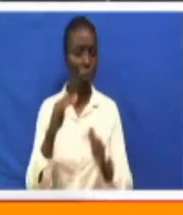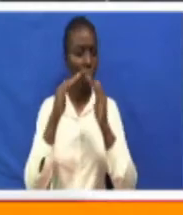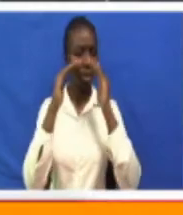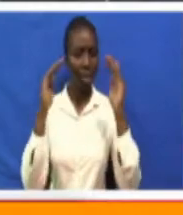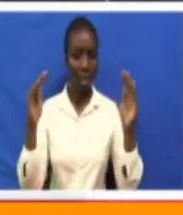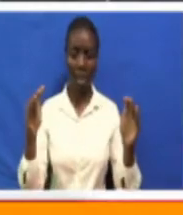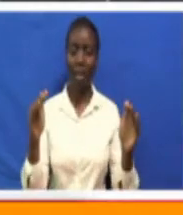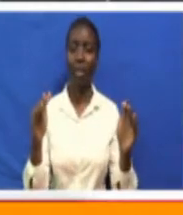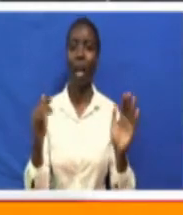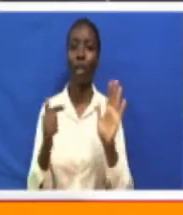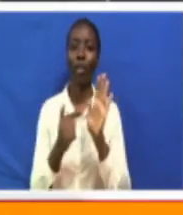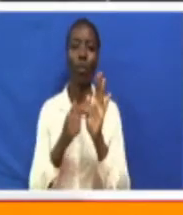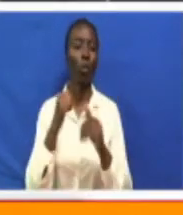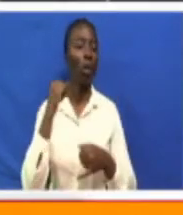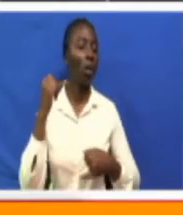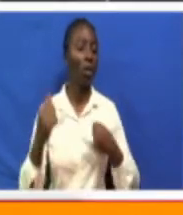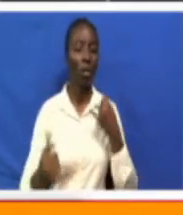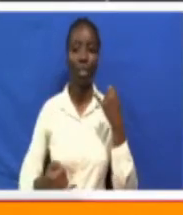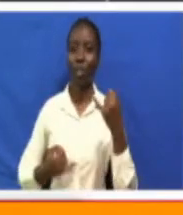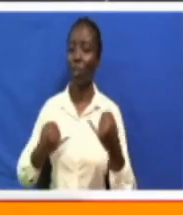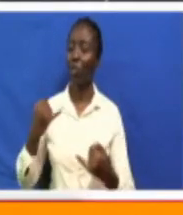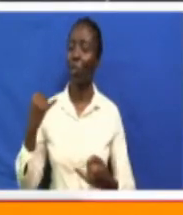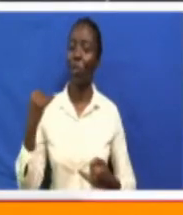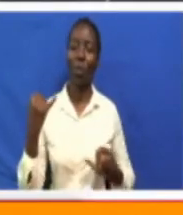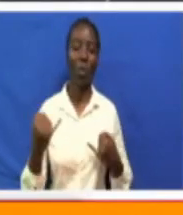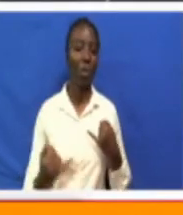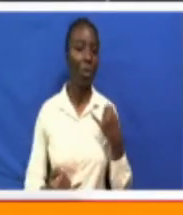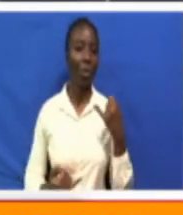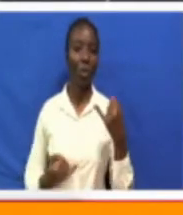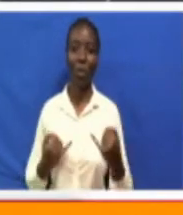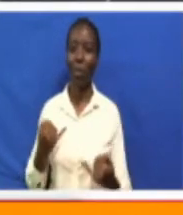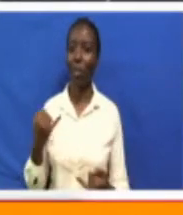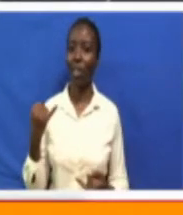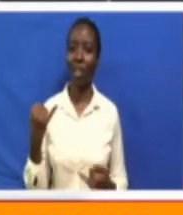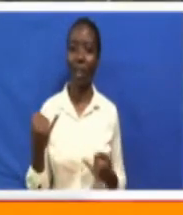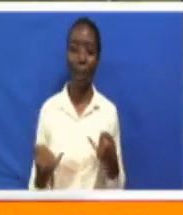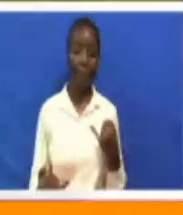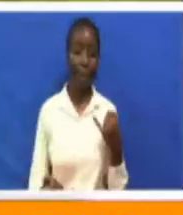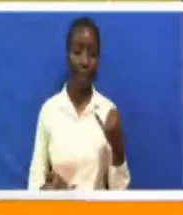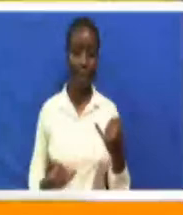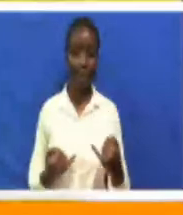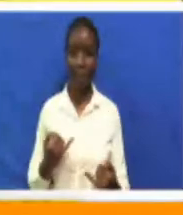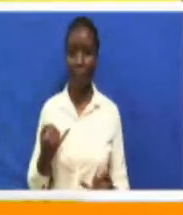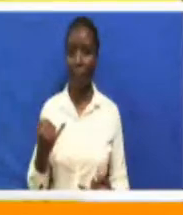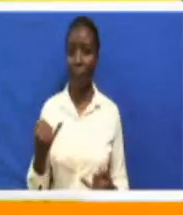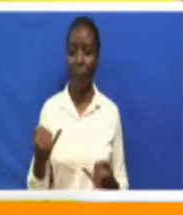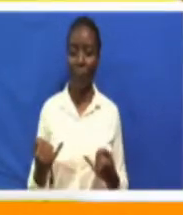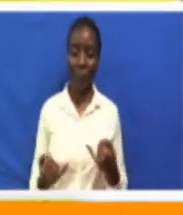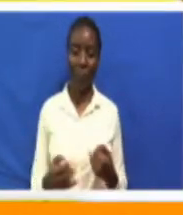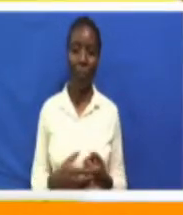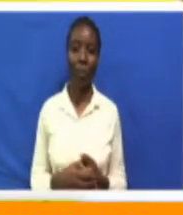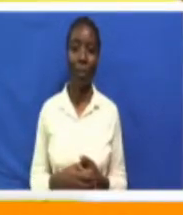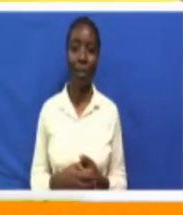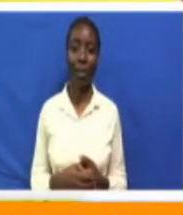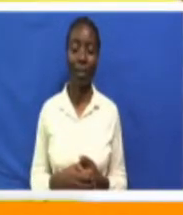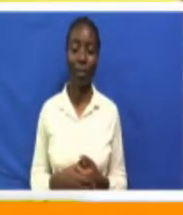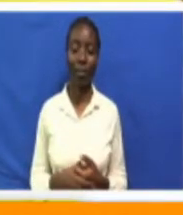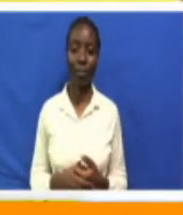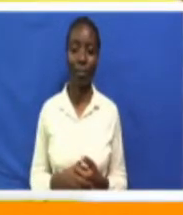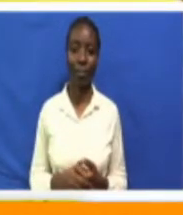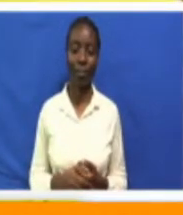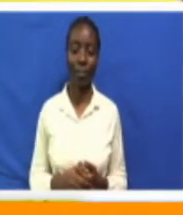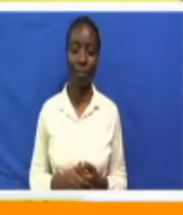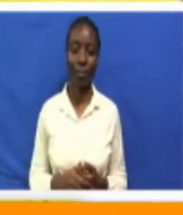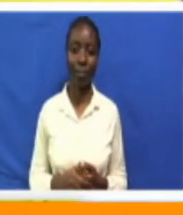and he sounded This Joy in form of the music that